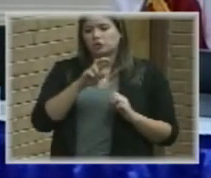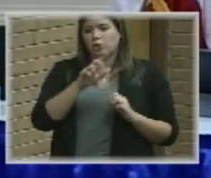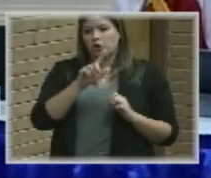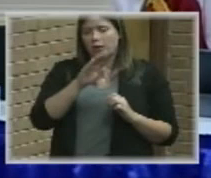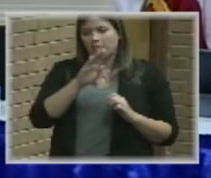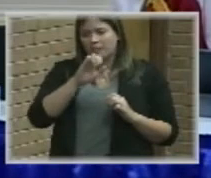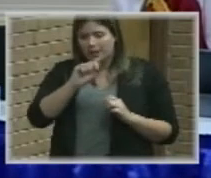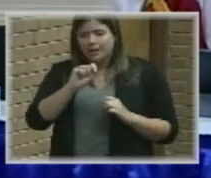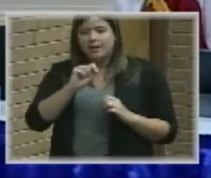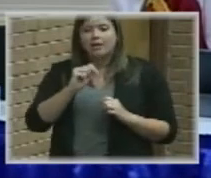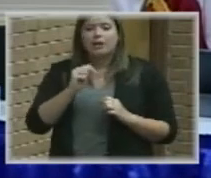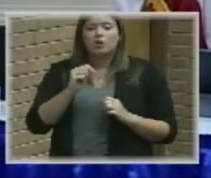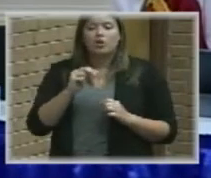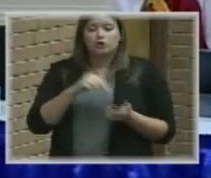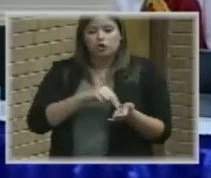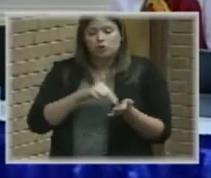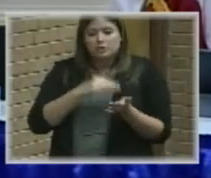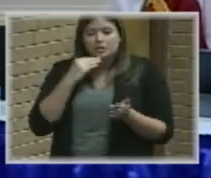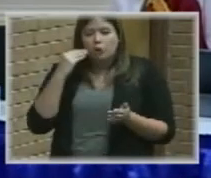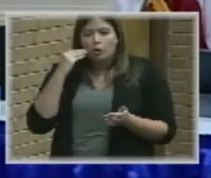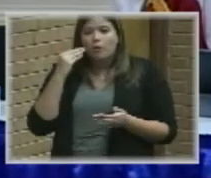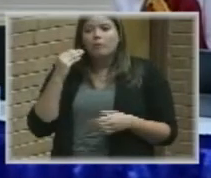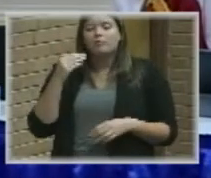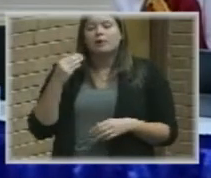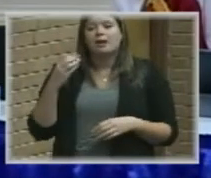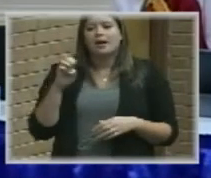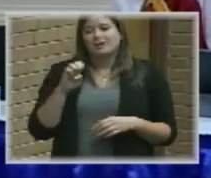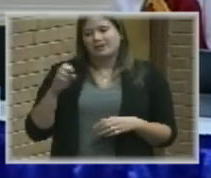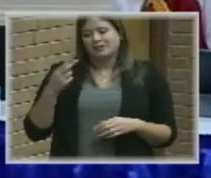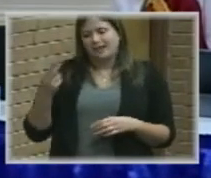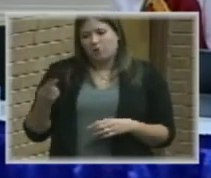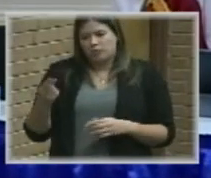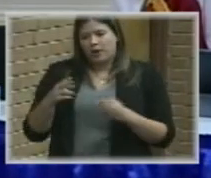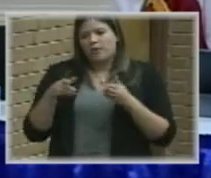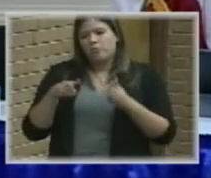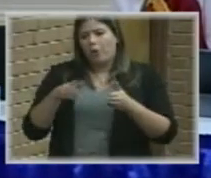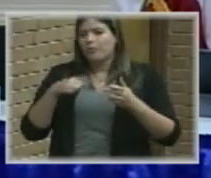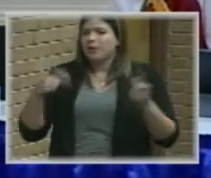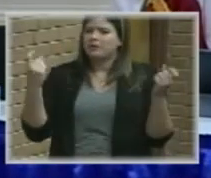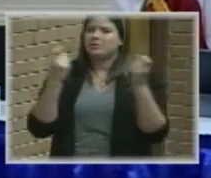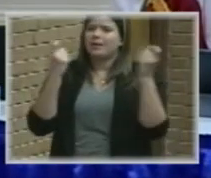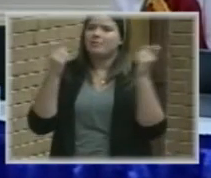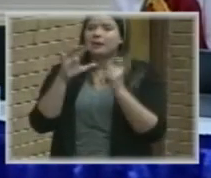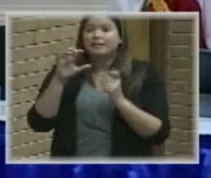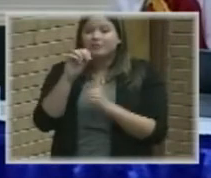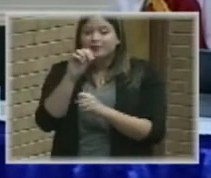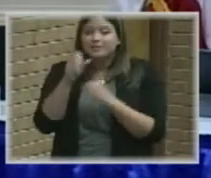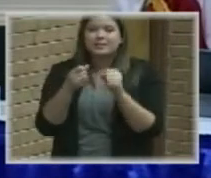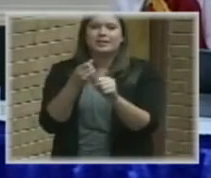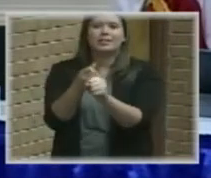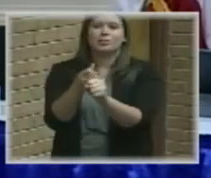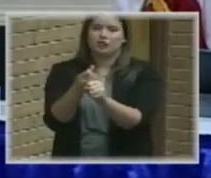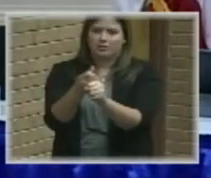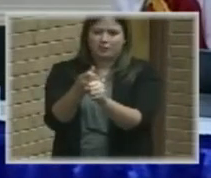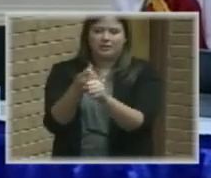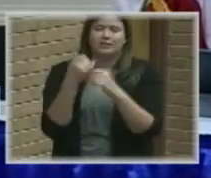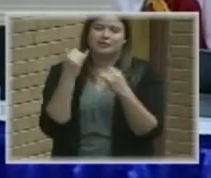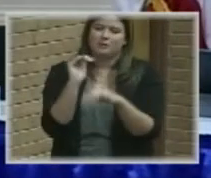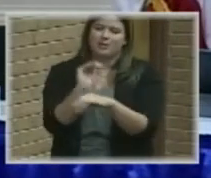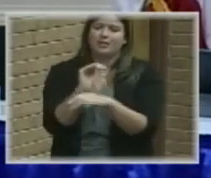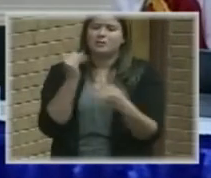East Henrietta Road at Metro Park. And they were celebrating 50 years tonight. So that's now